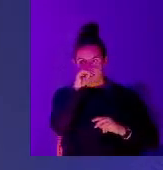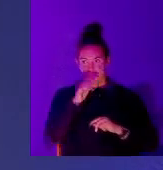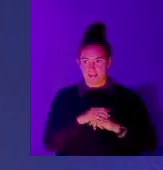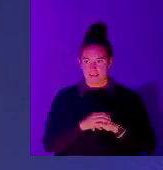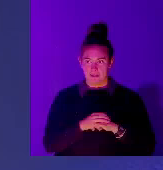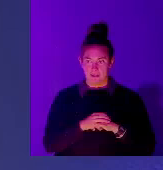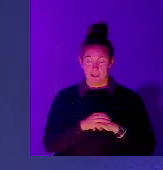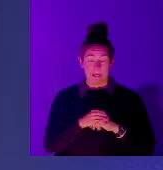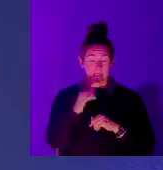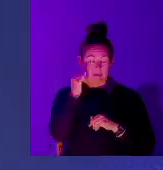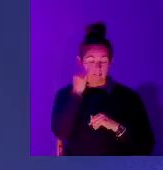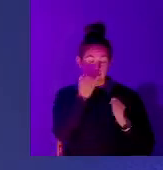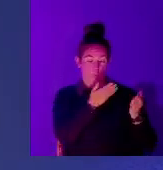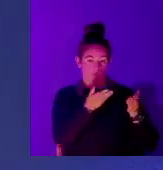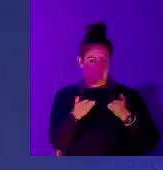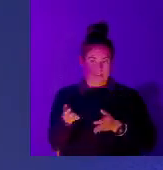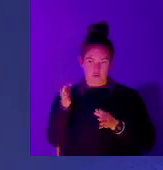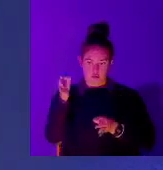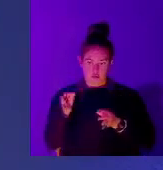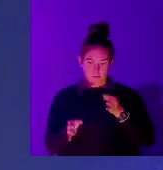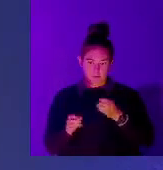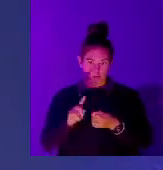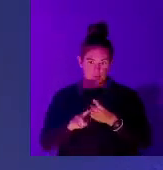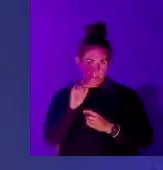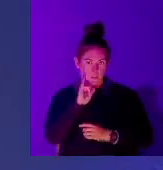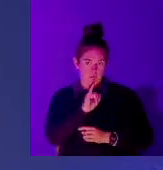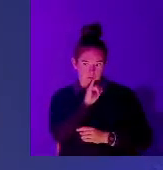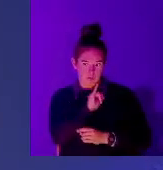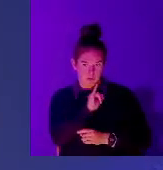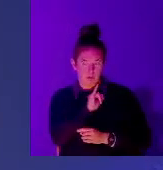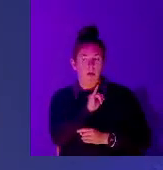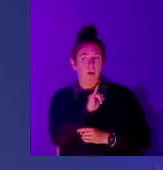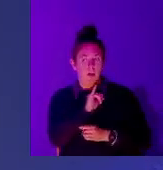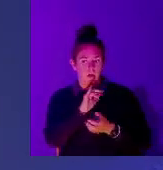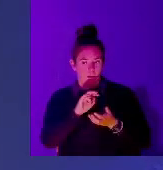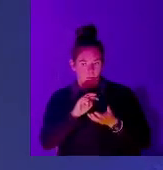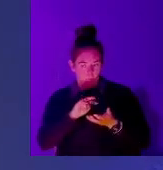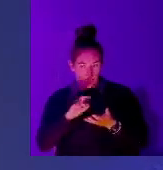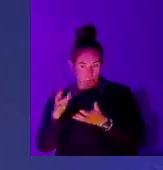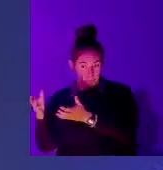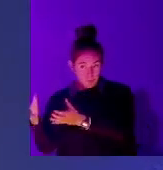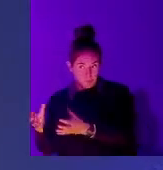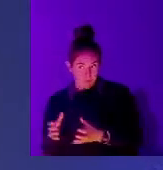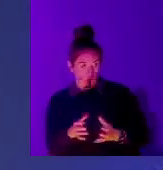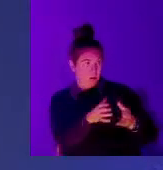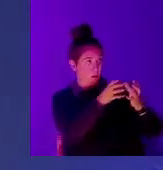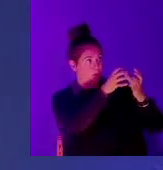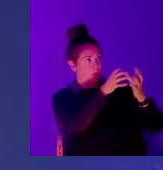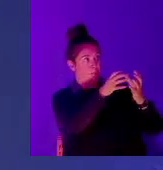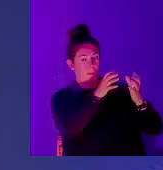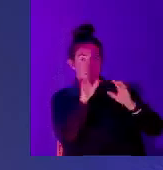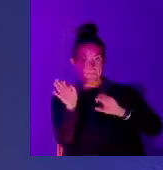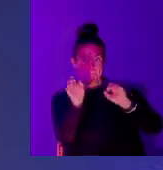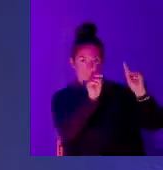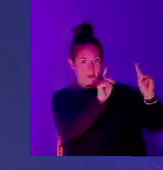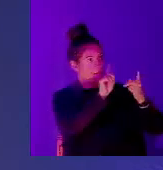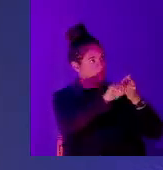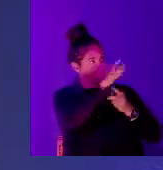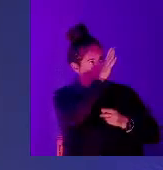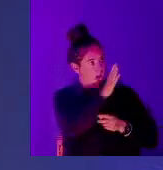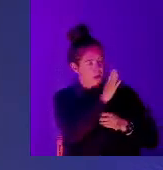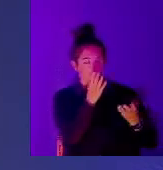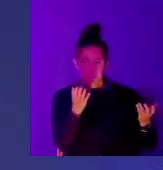upon Israel brought them back to him, God can absolutely be justified in